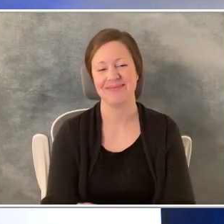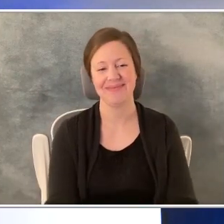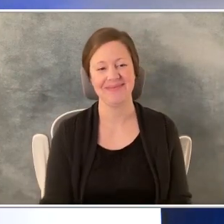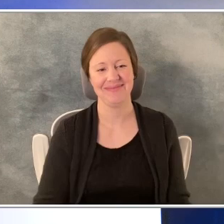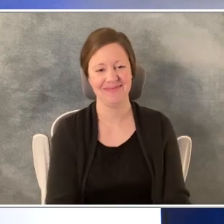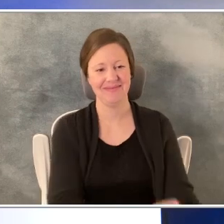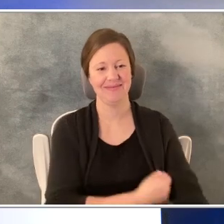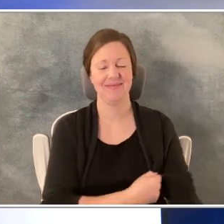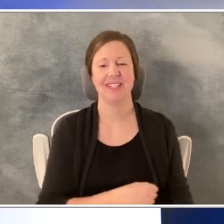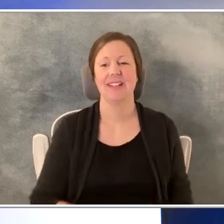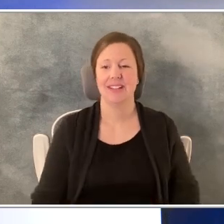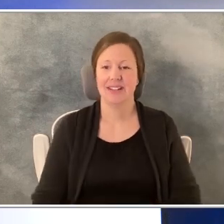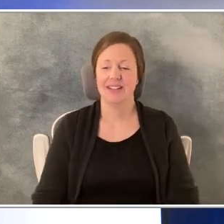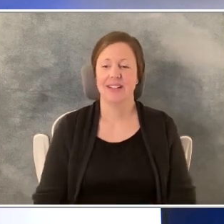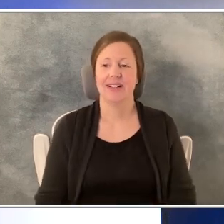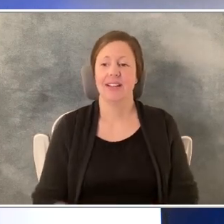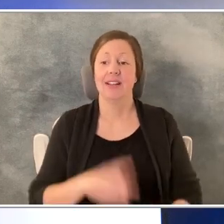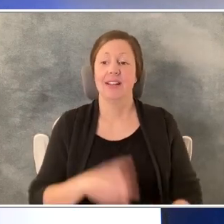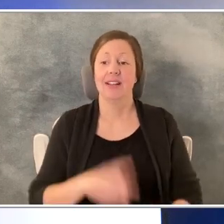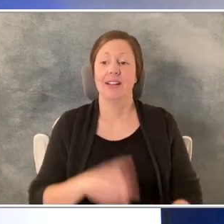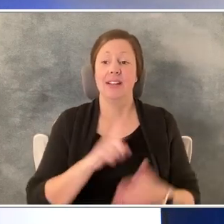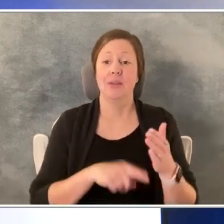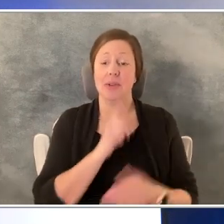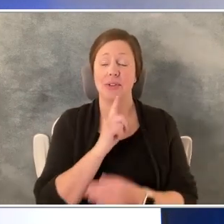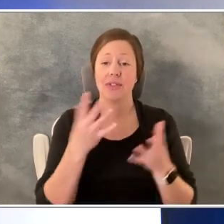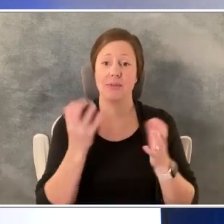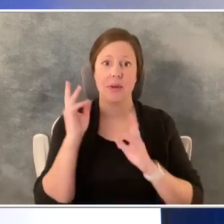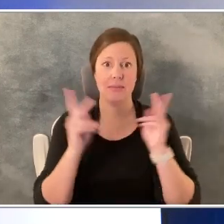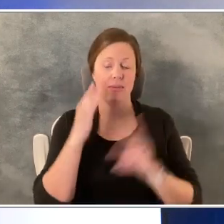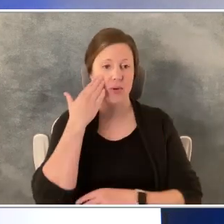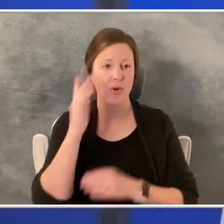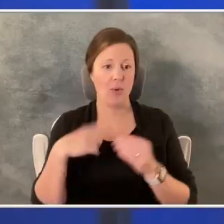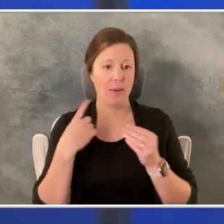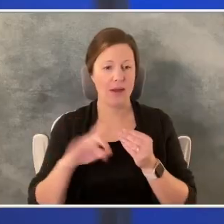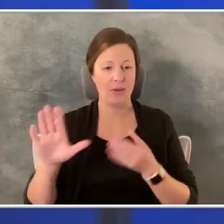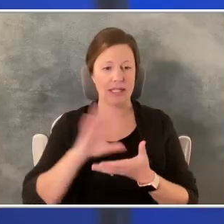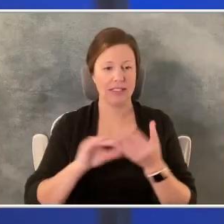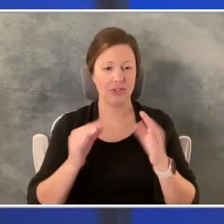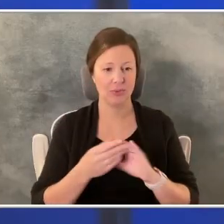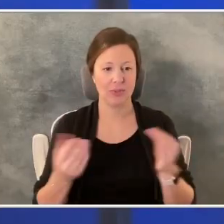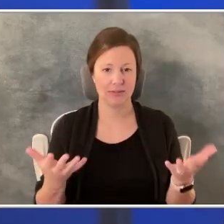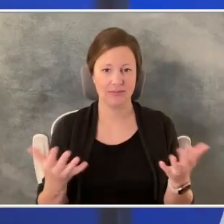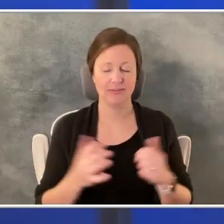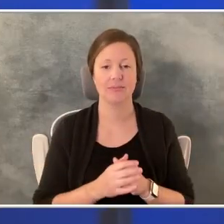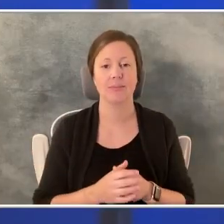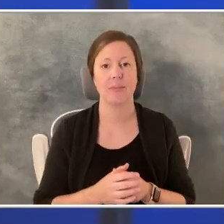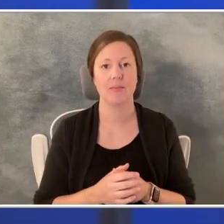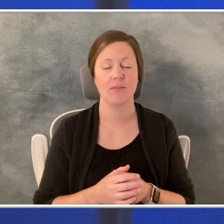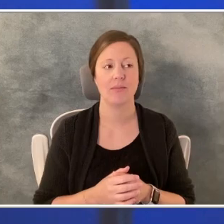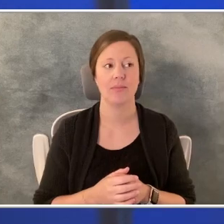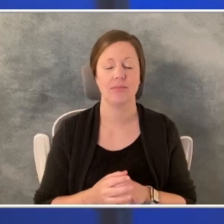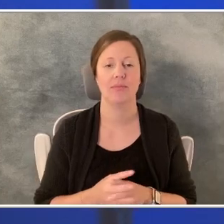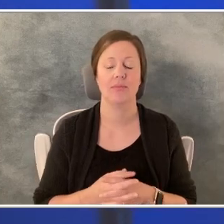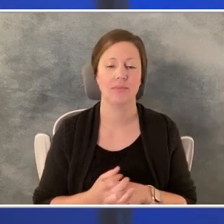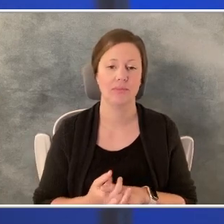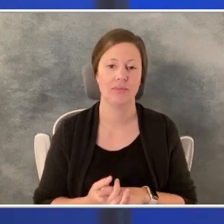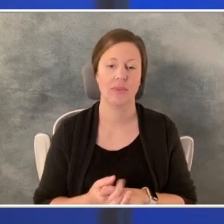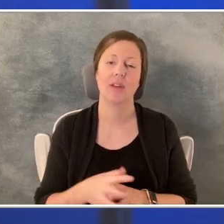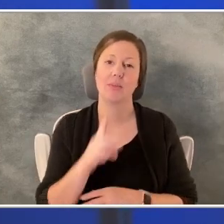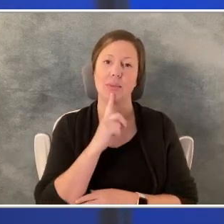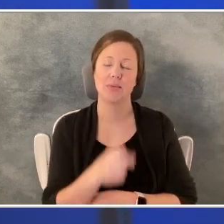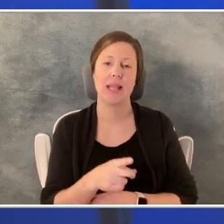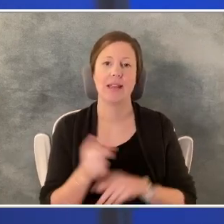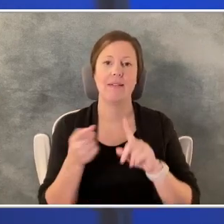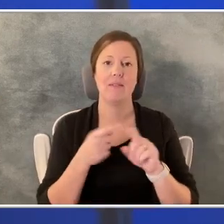talk, what do you really want people to hear? I think it goes back to kind of early on in his story. It's about